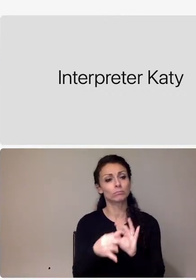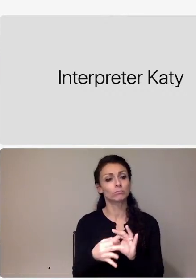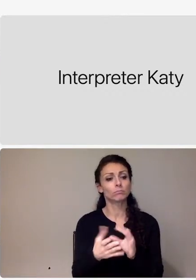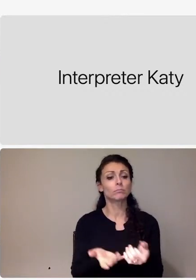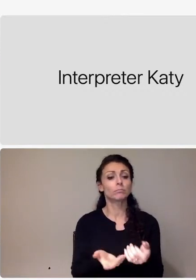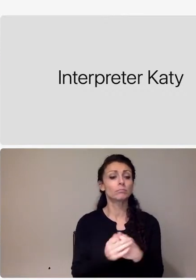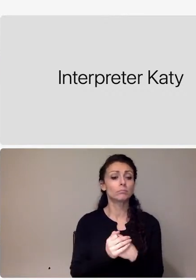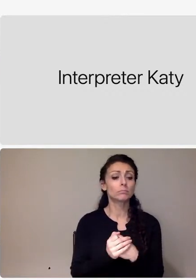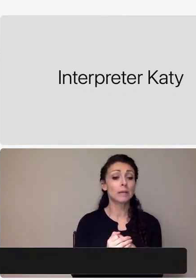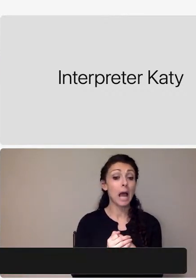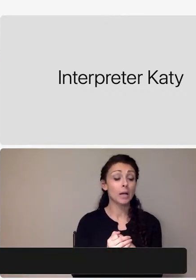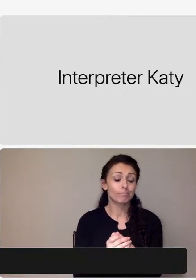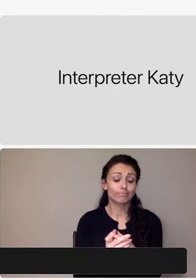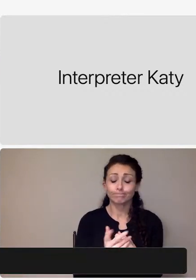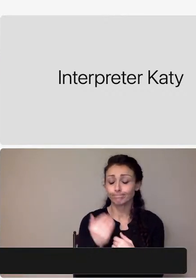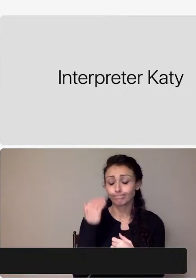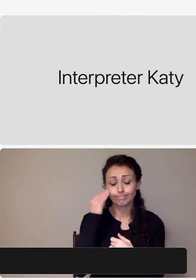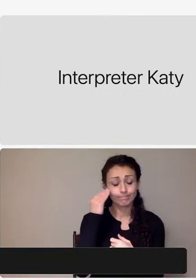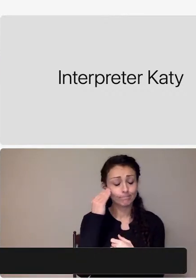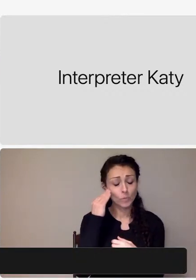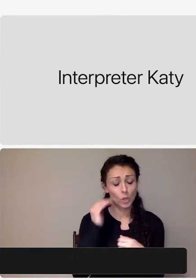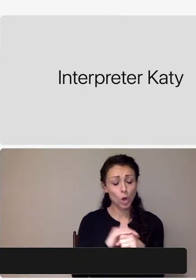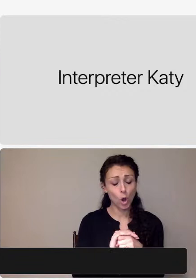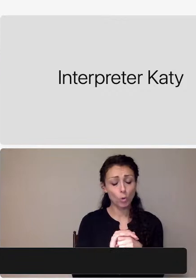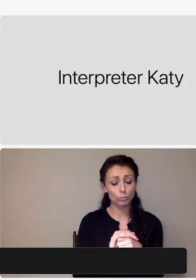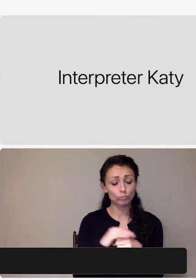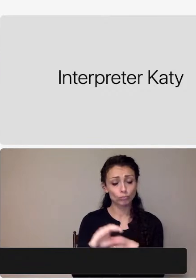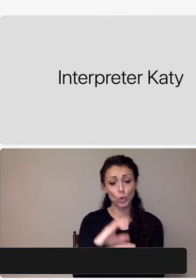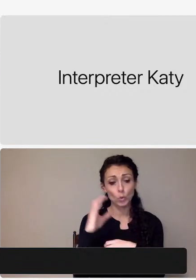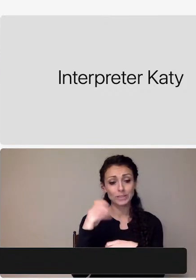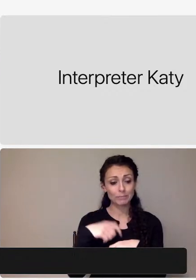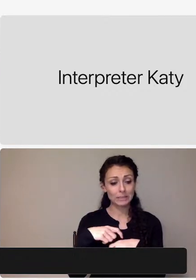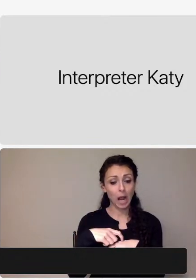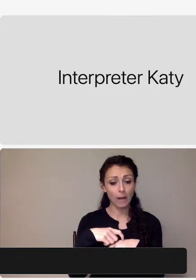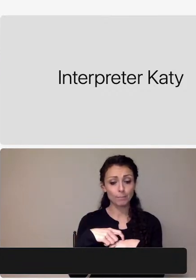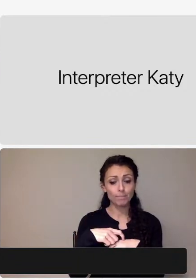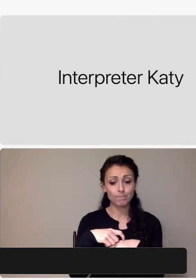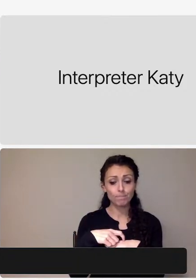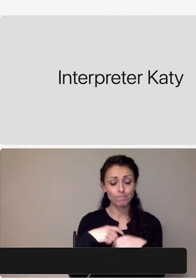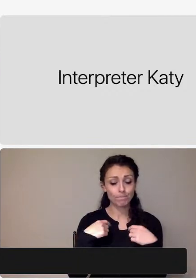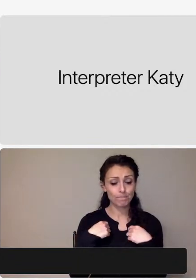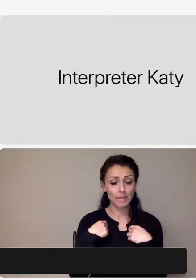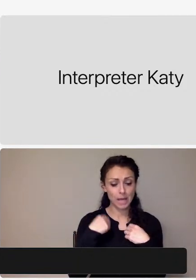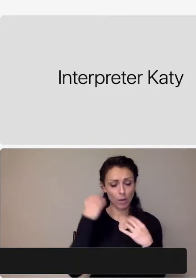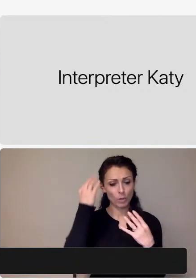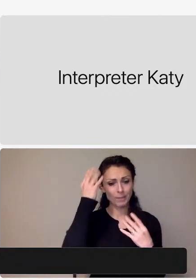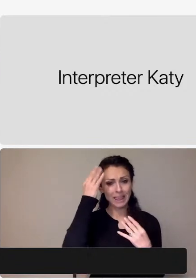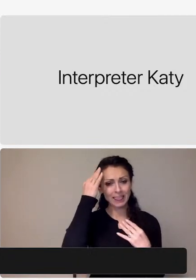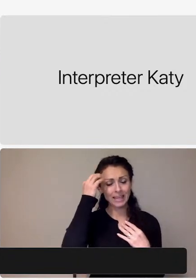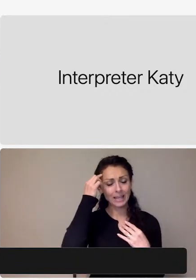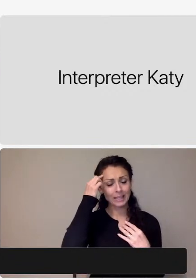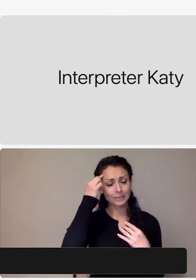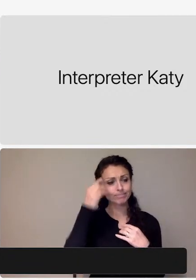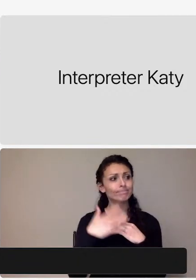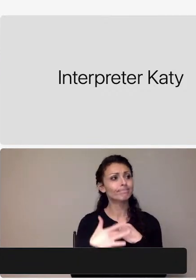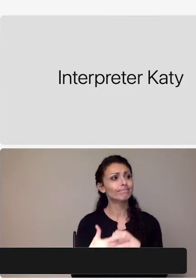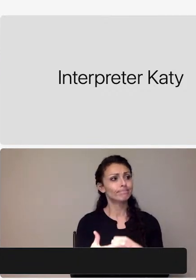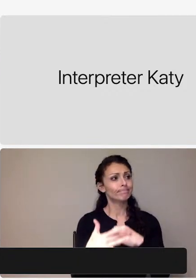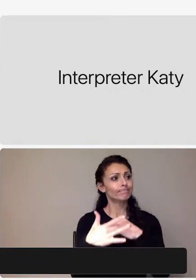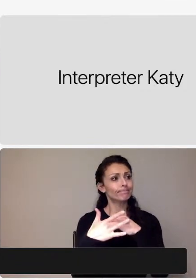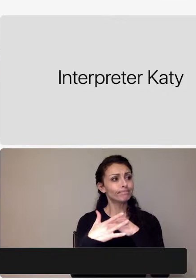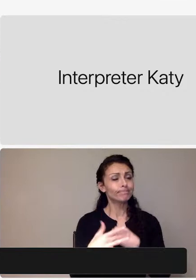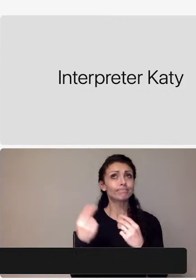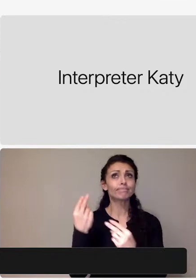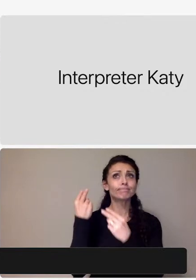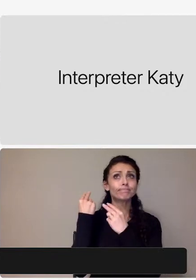on christmas i will be thinking of them so i ask that you also think people not only